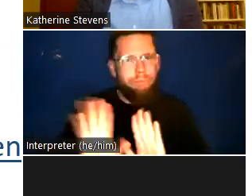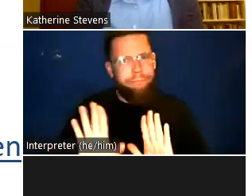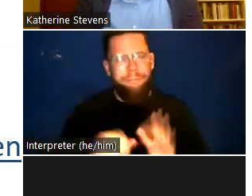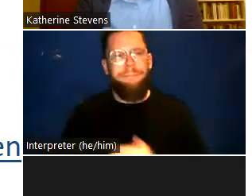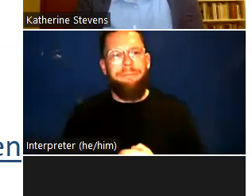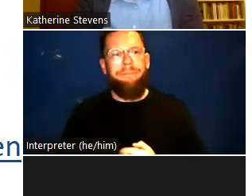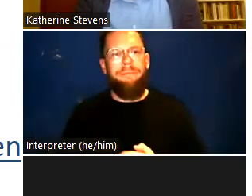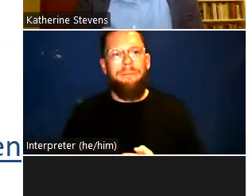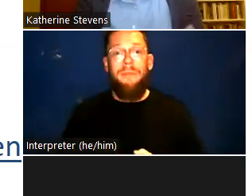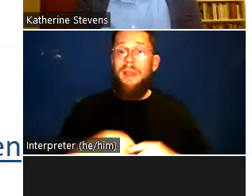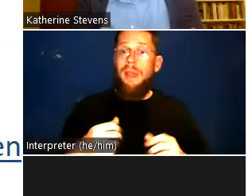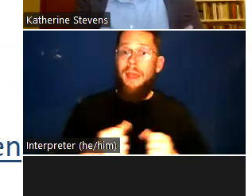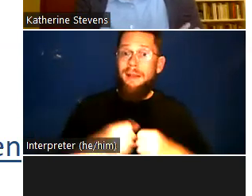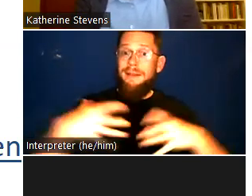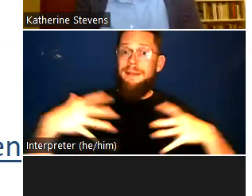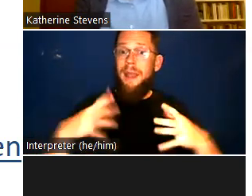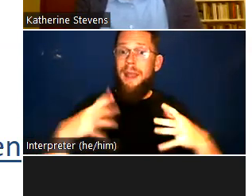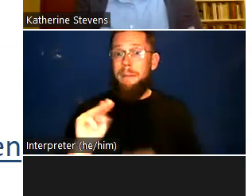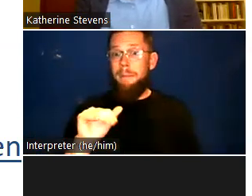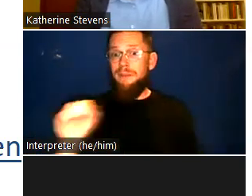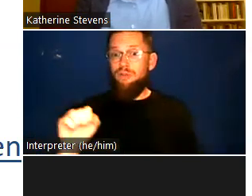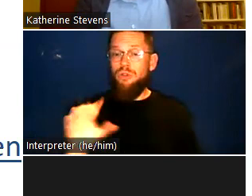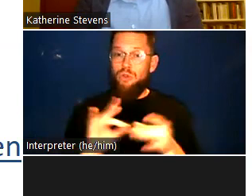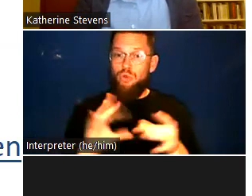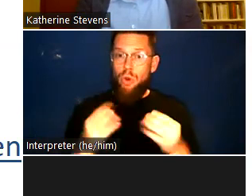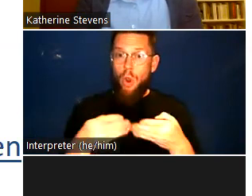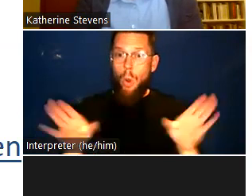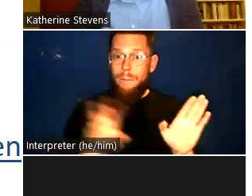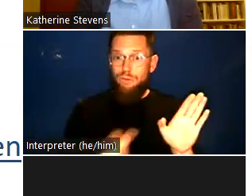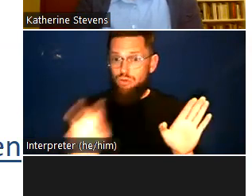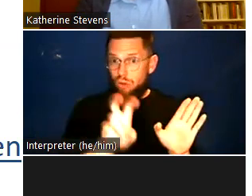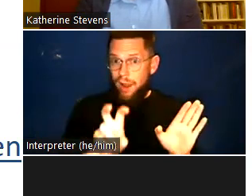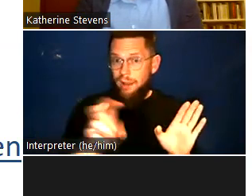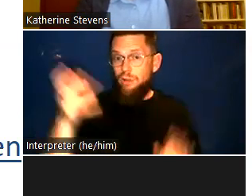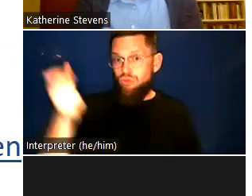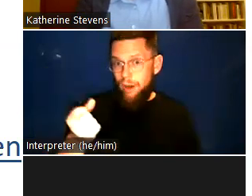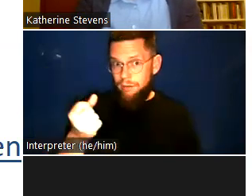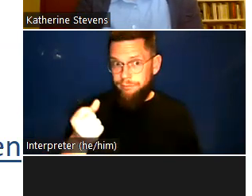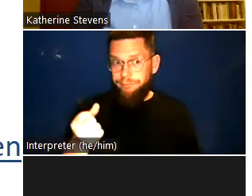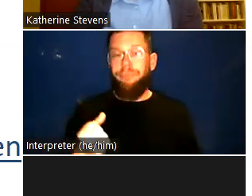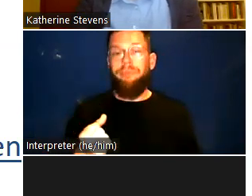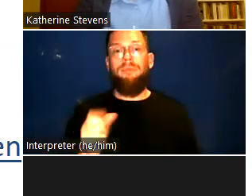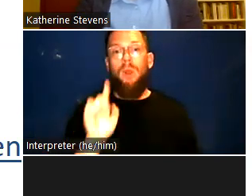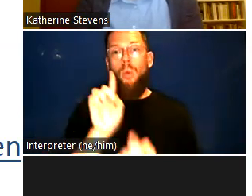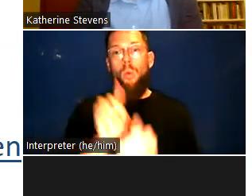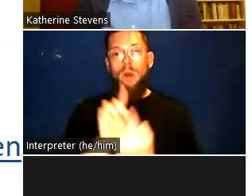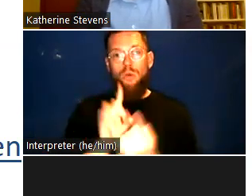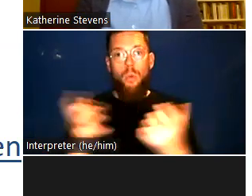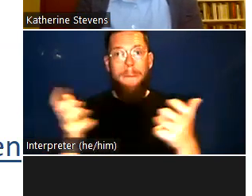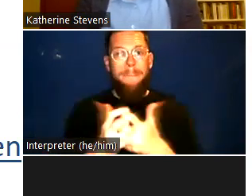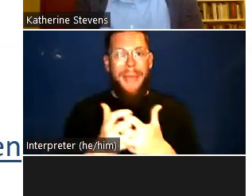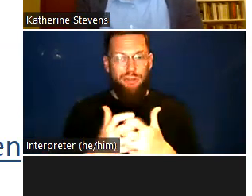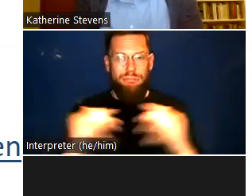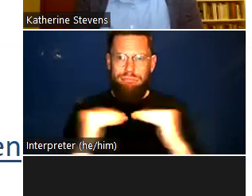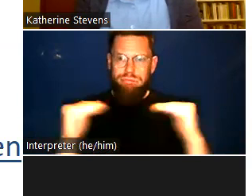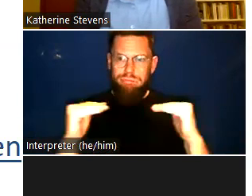Expand Massachusetts Stories Open Track grants, if you're applying in the open track, require a one-to-one match.